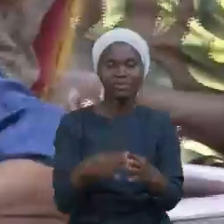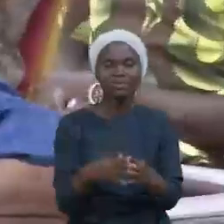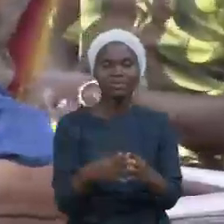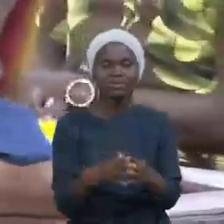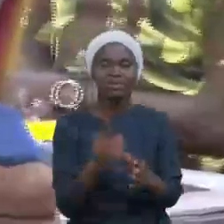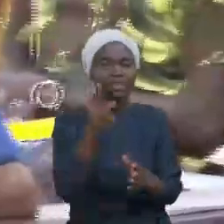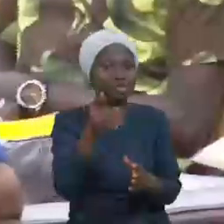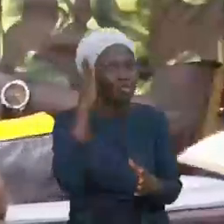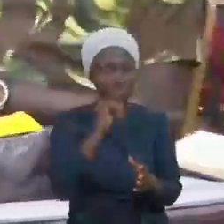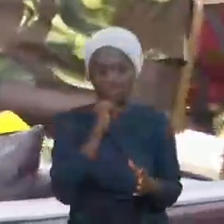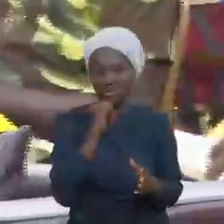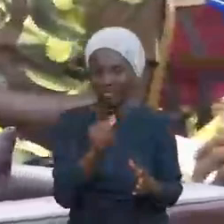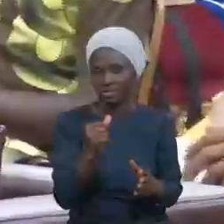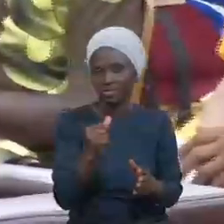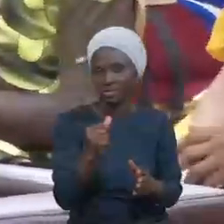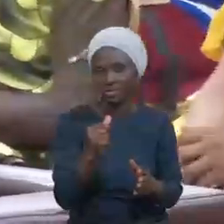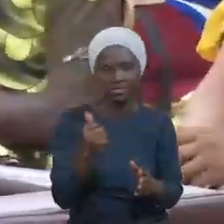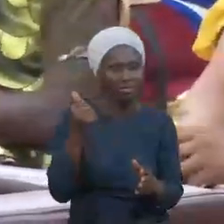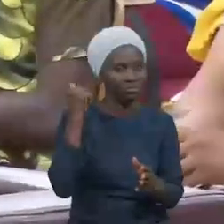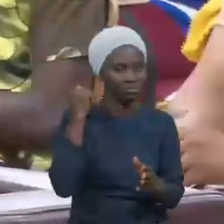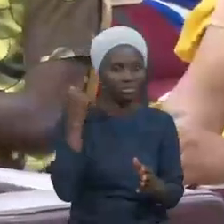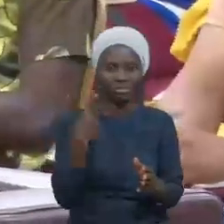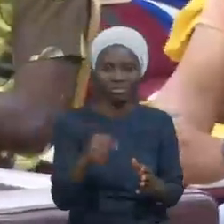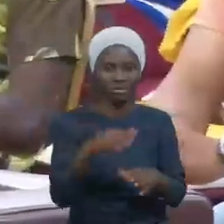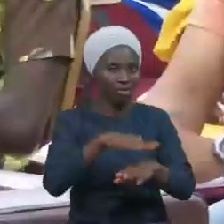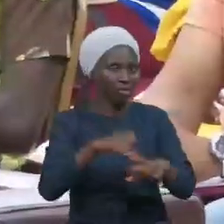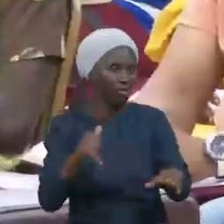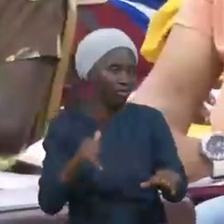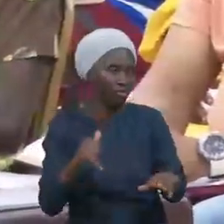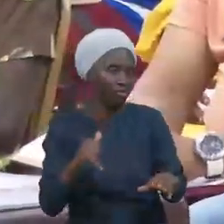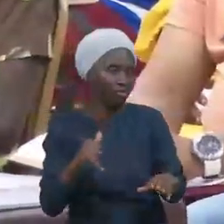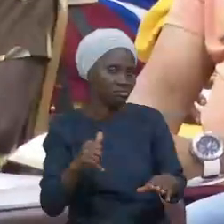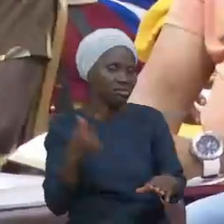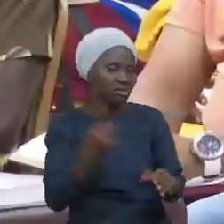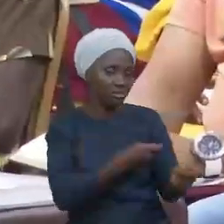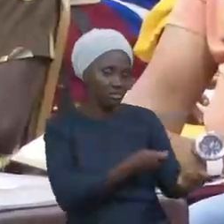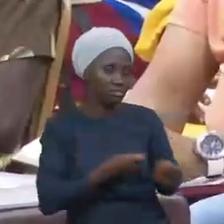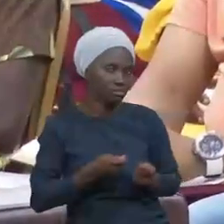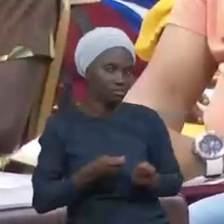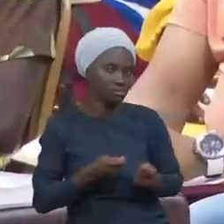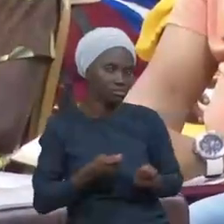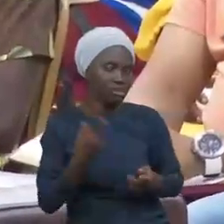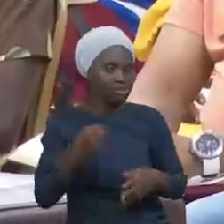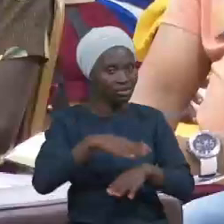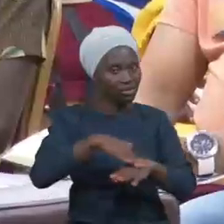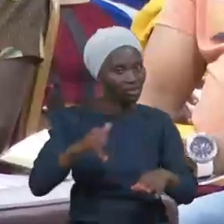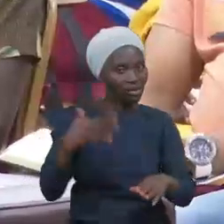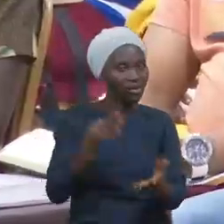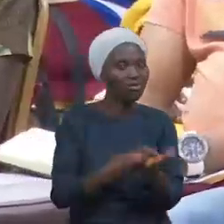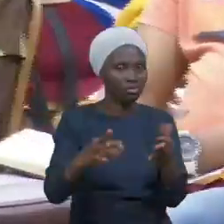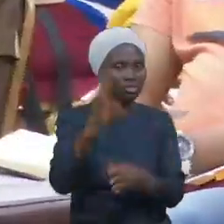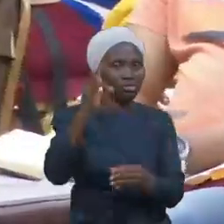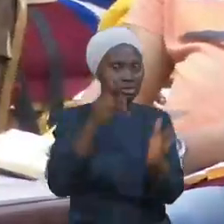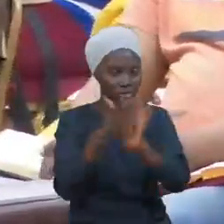will not resist the call, the pull, the drawing of the Holy